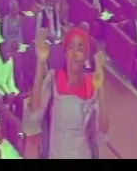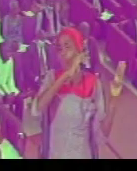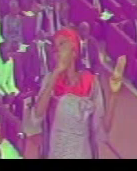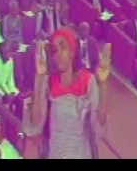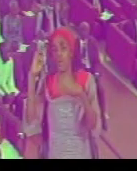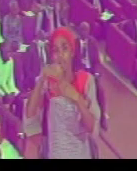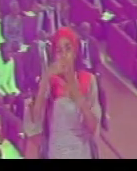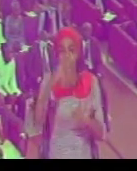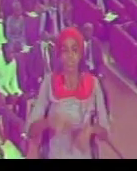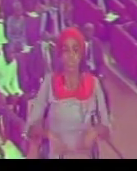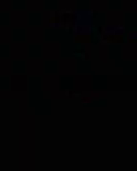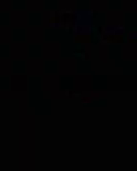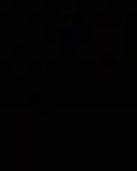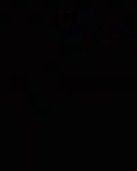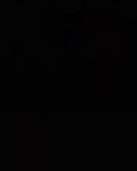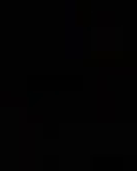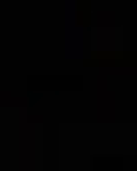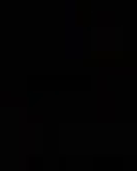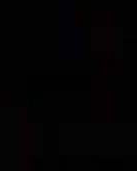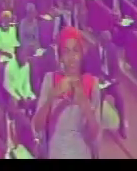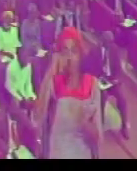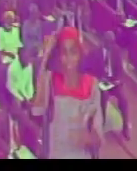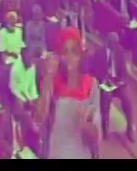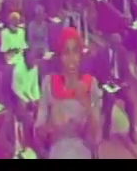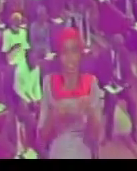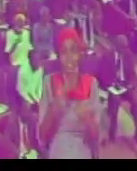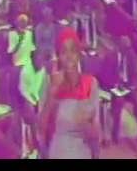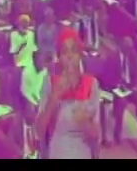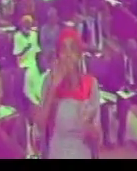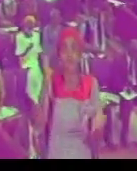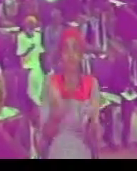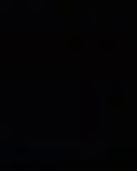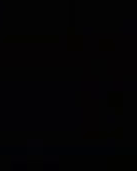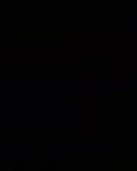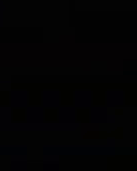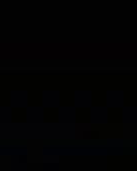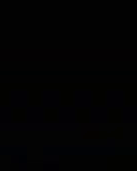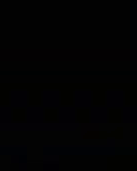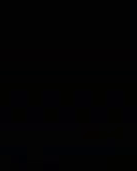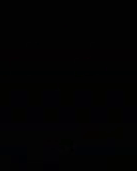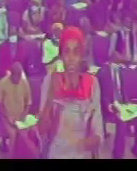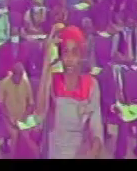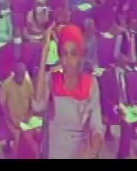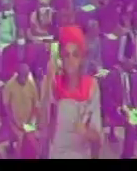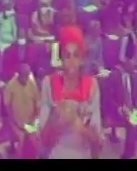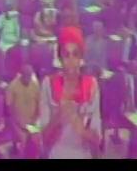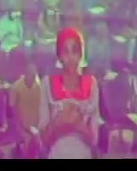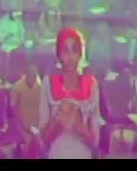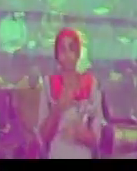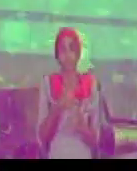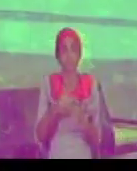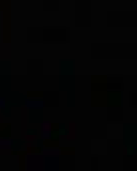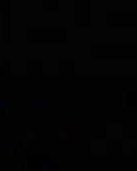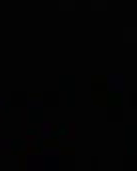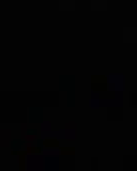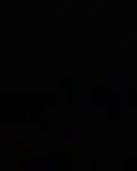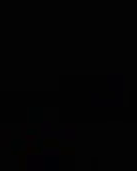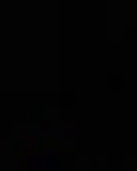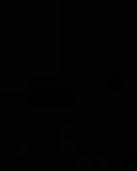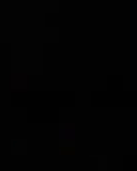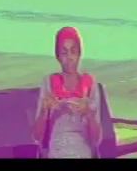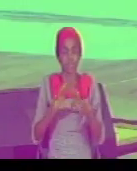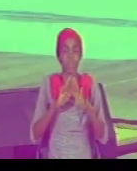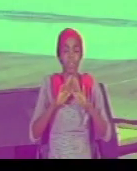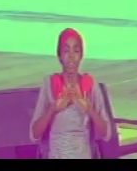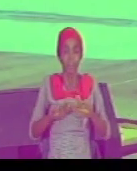this will come to an end. You will praise the Lord. And then everything came to a calm, and they